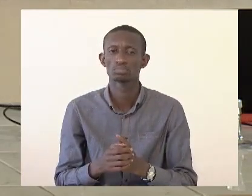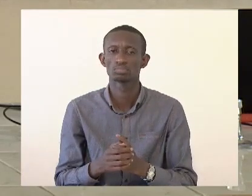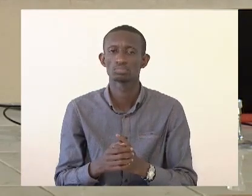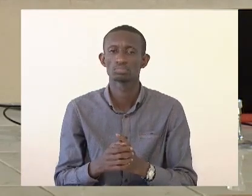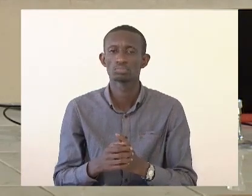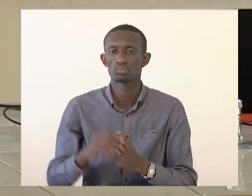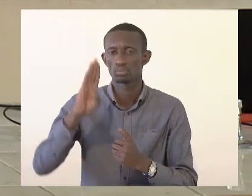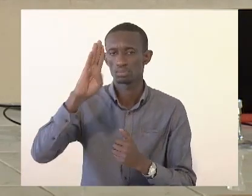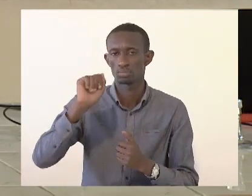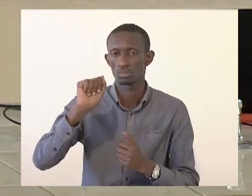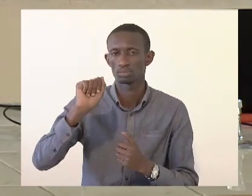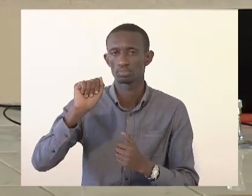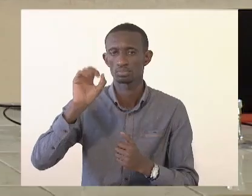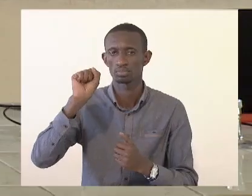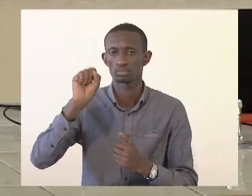sulfate,